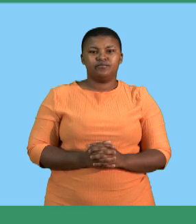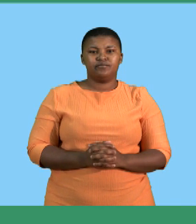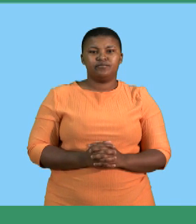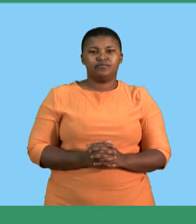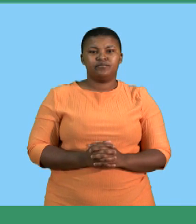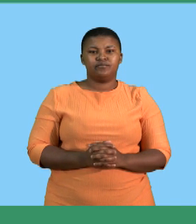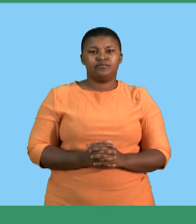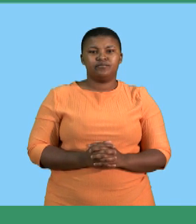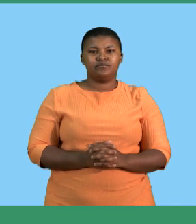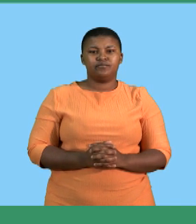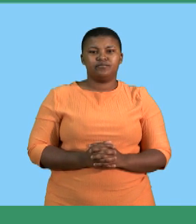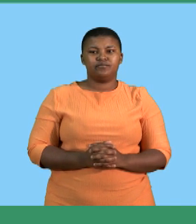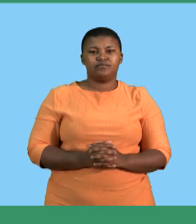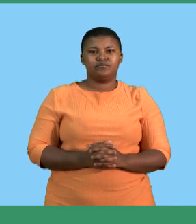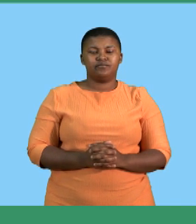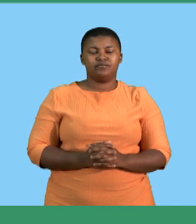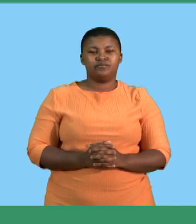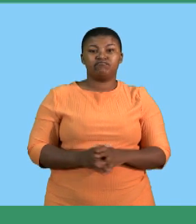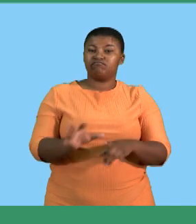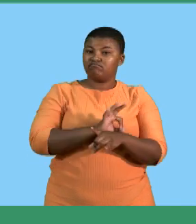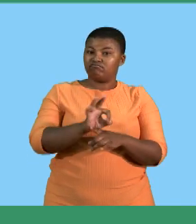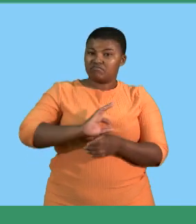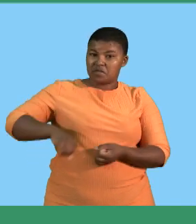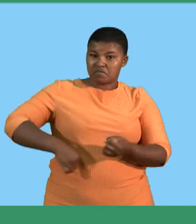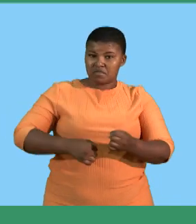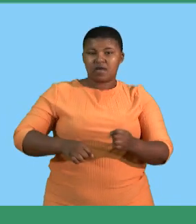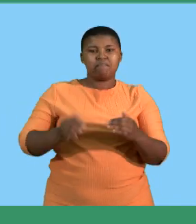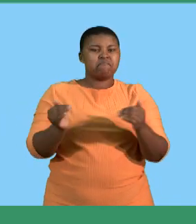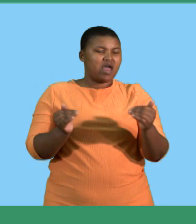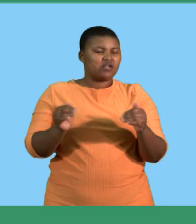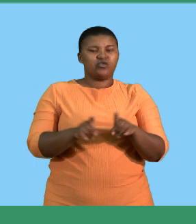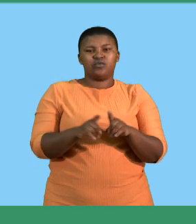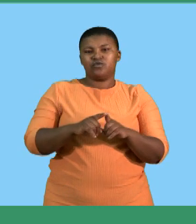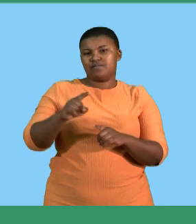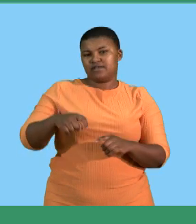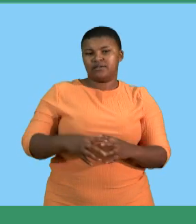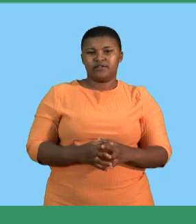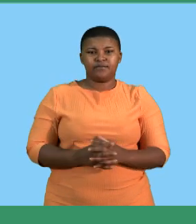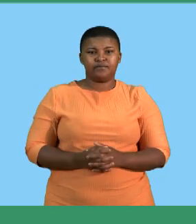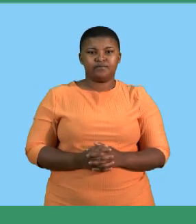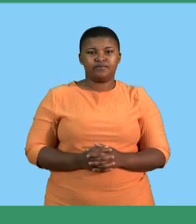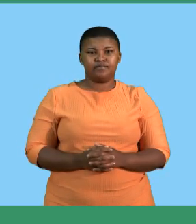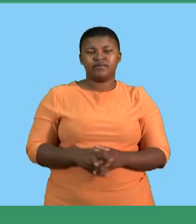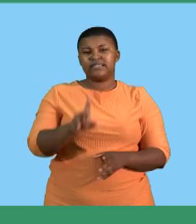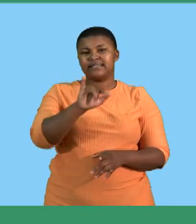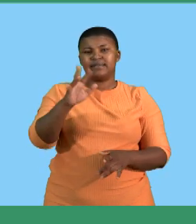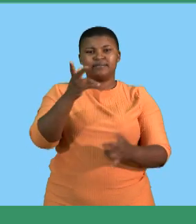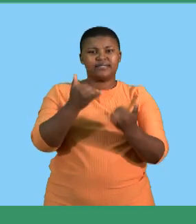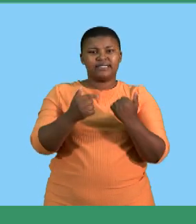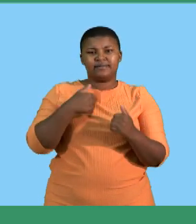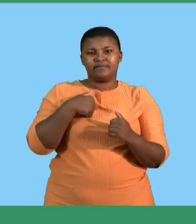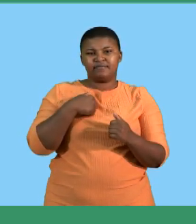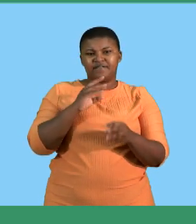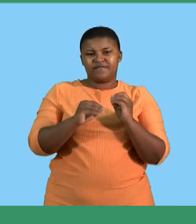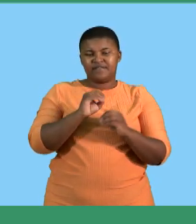to strategically plan and, of course, manage this plan continuously. Oh, I made a spelling mistake here.